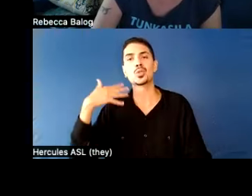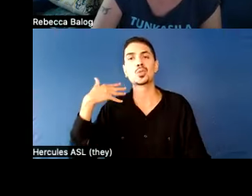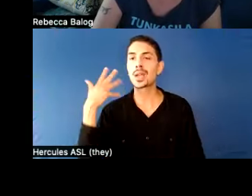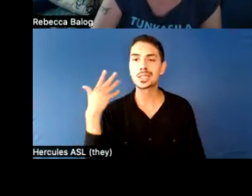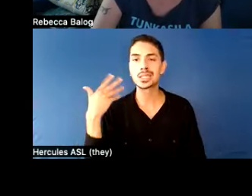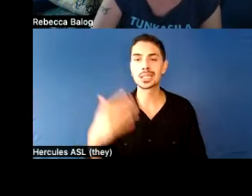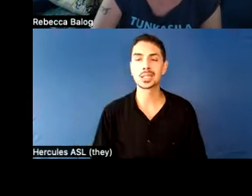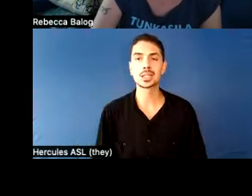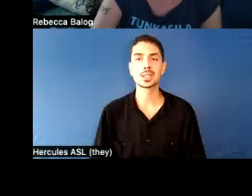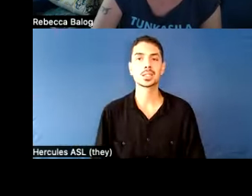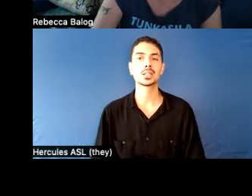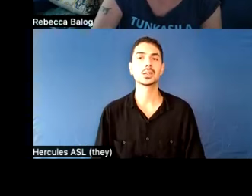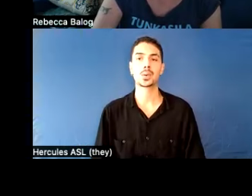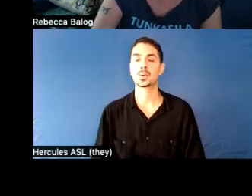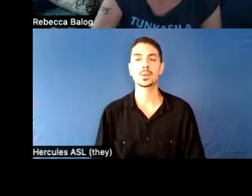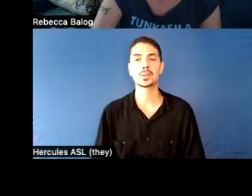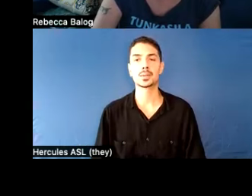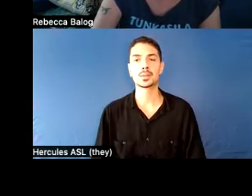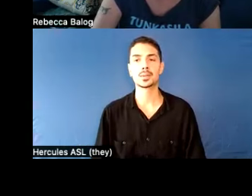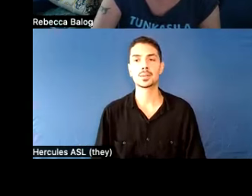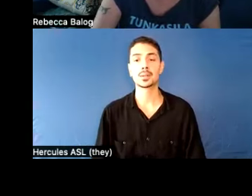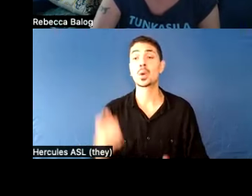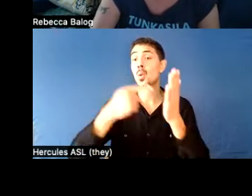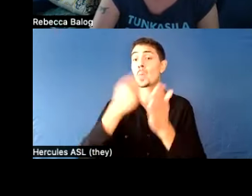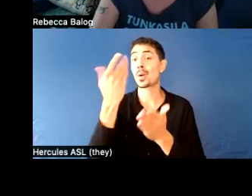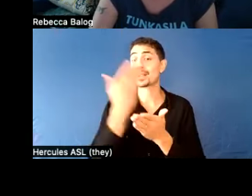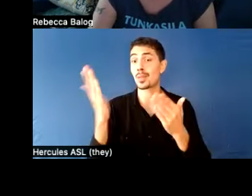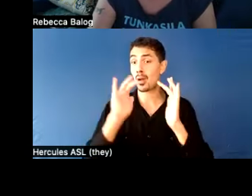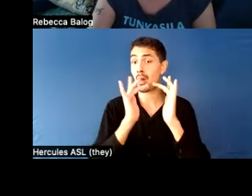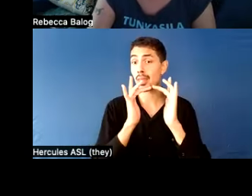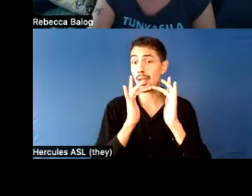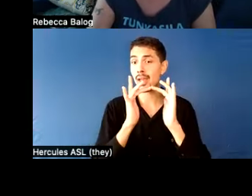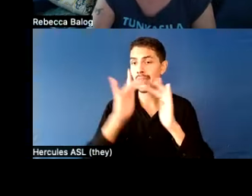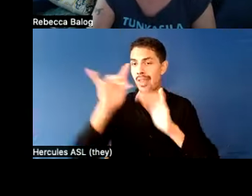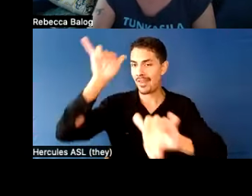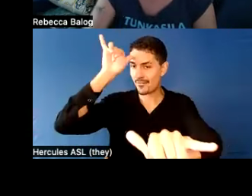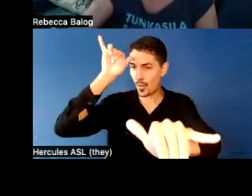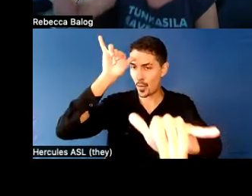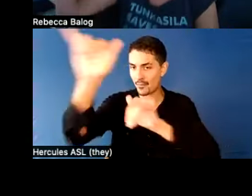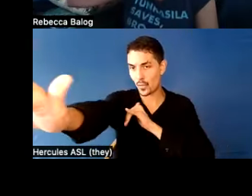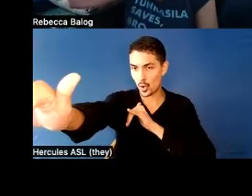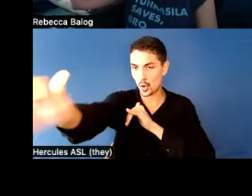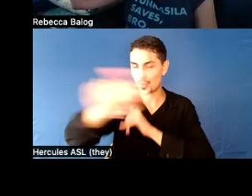say? Once something is online, it is forever. Because there's the cloud and